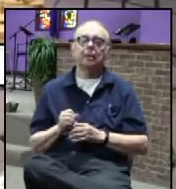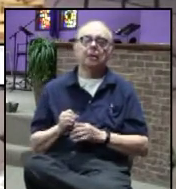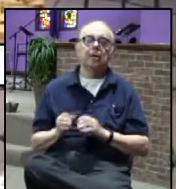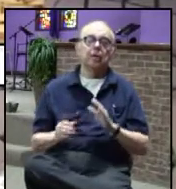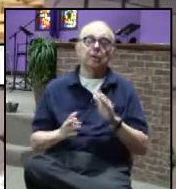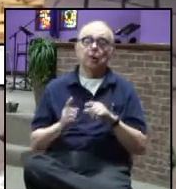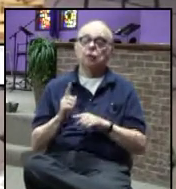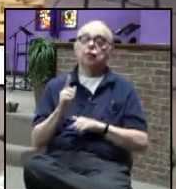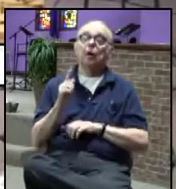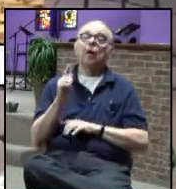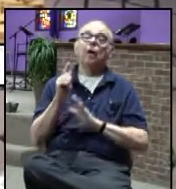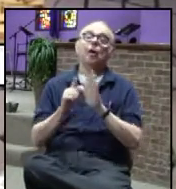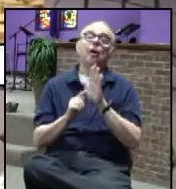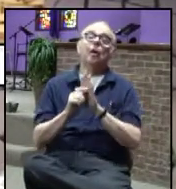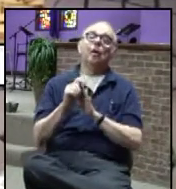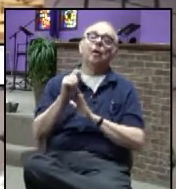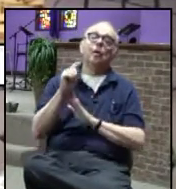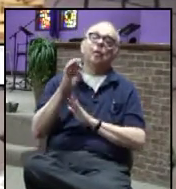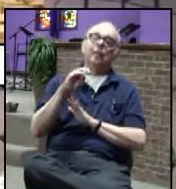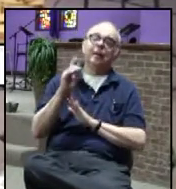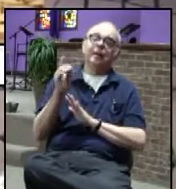Tall weeds.